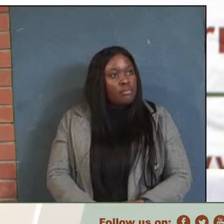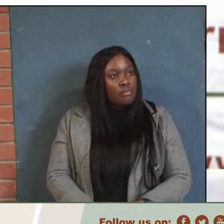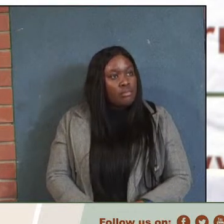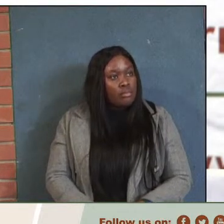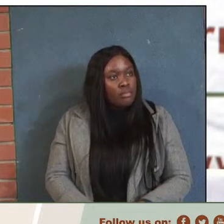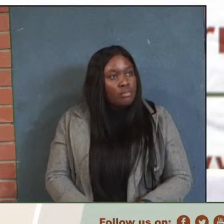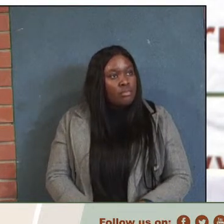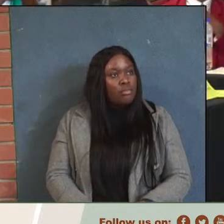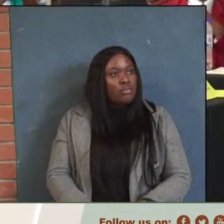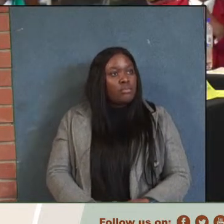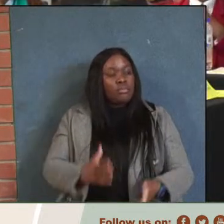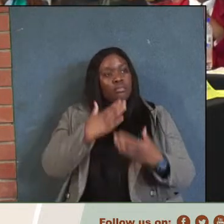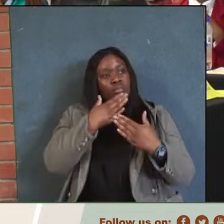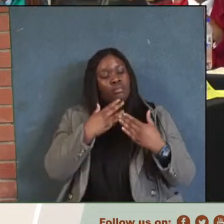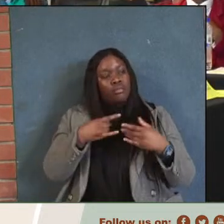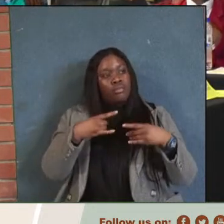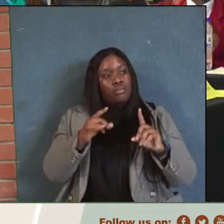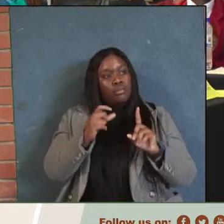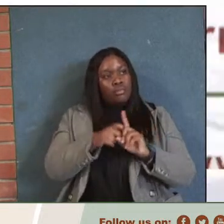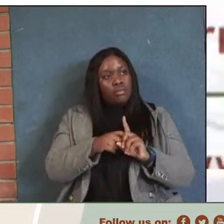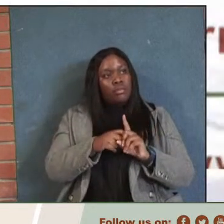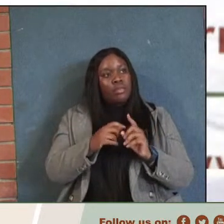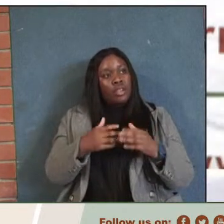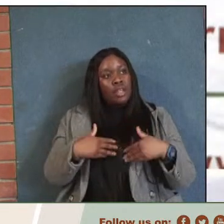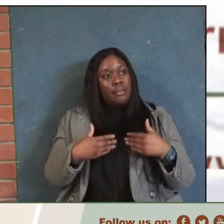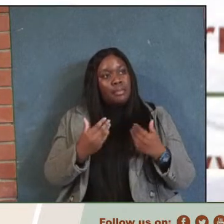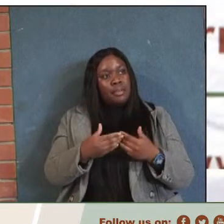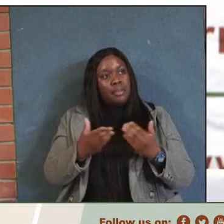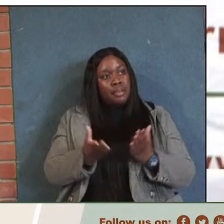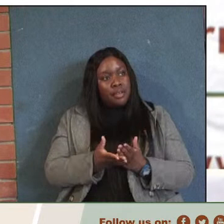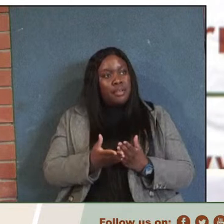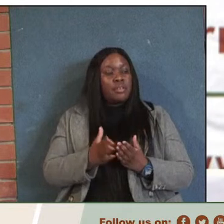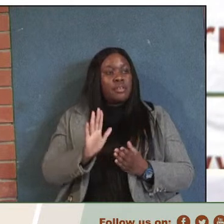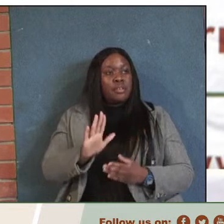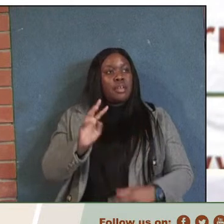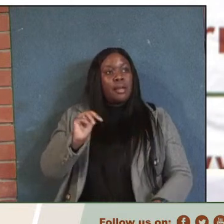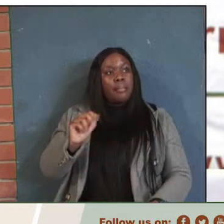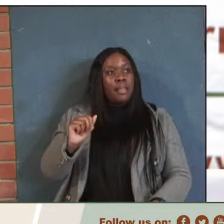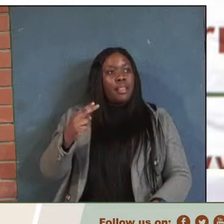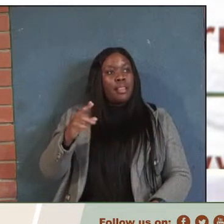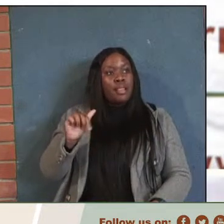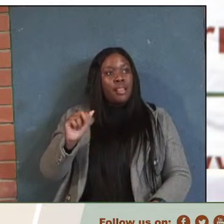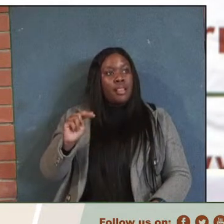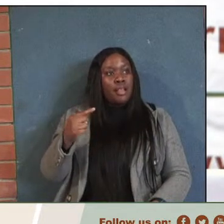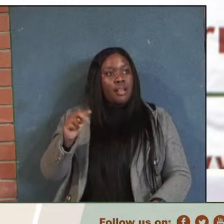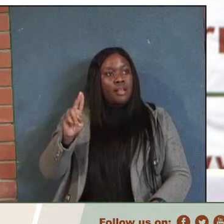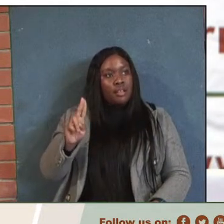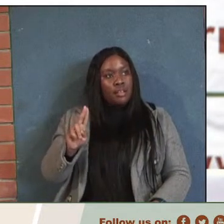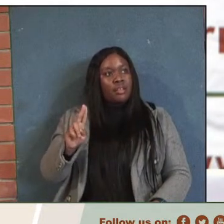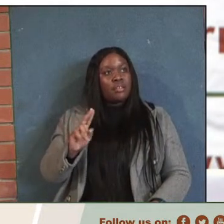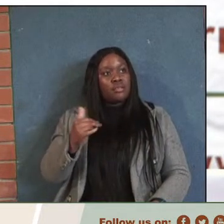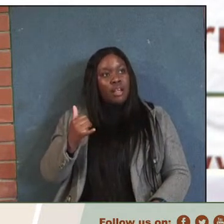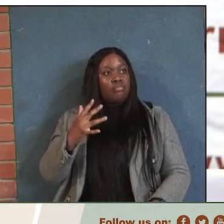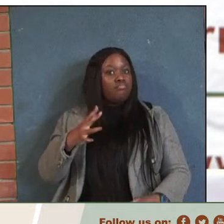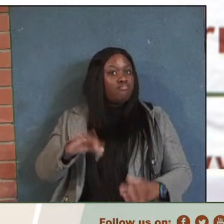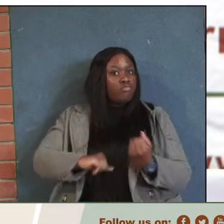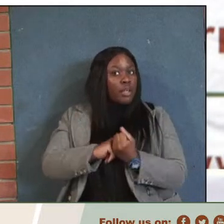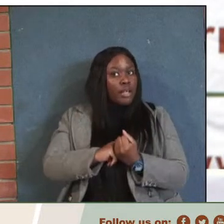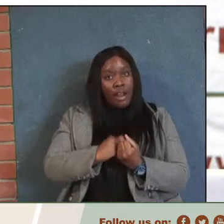Thank you, Honorable Chair, and happy birthday to Honorable Matlangu. I now call for a seconder.